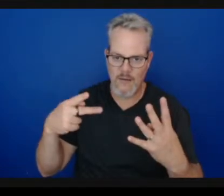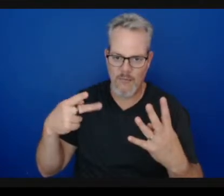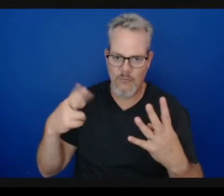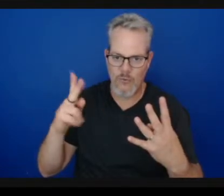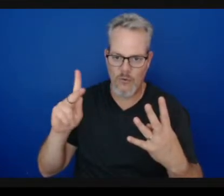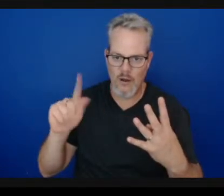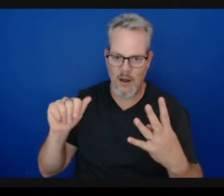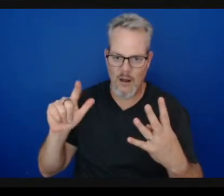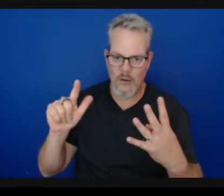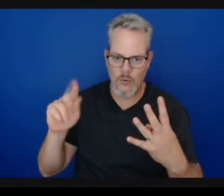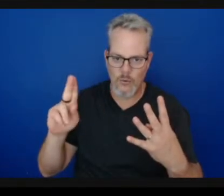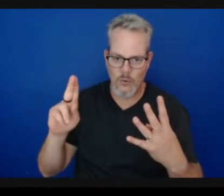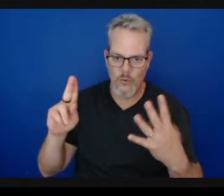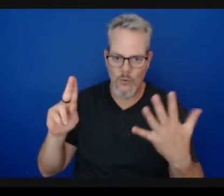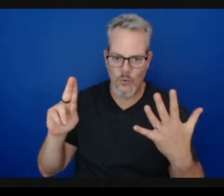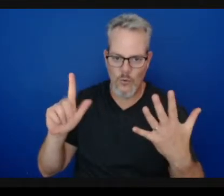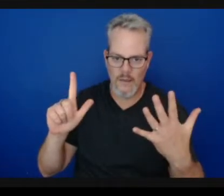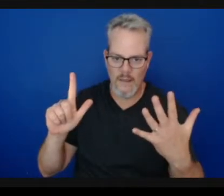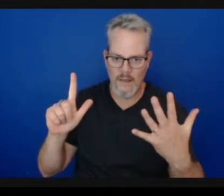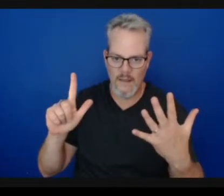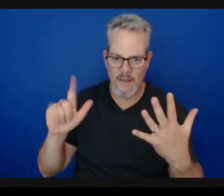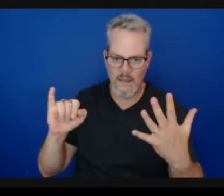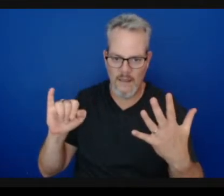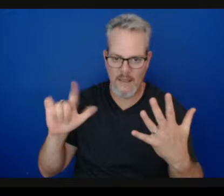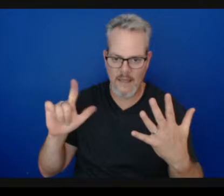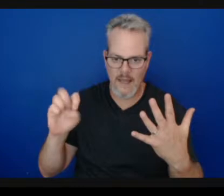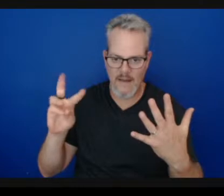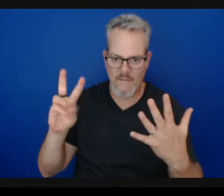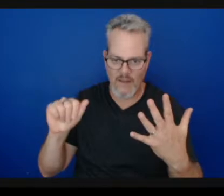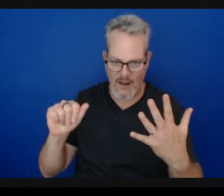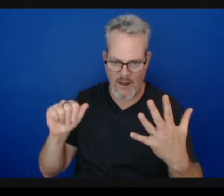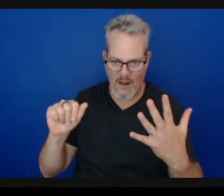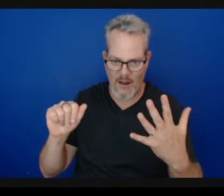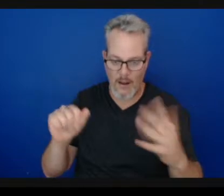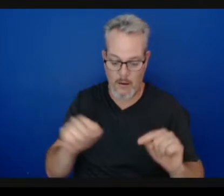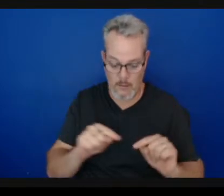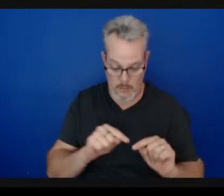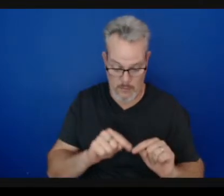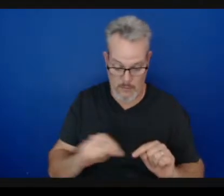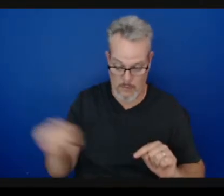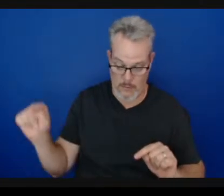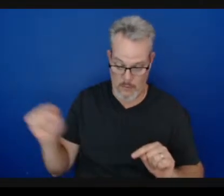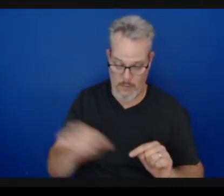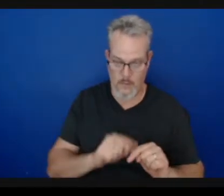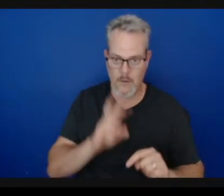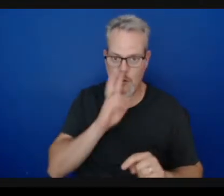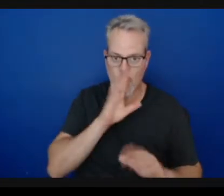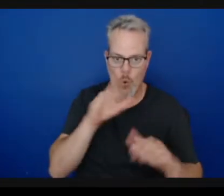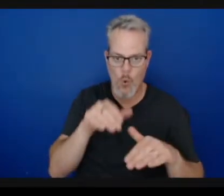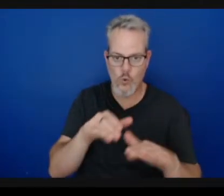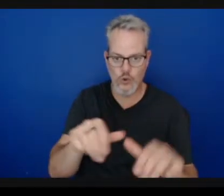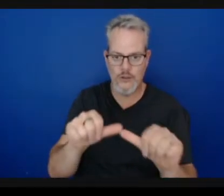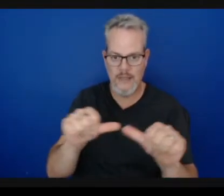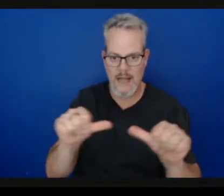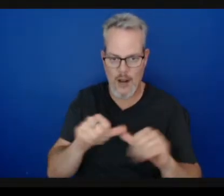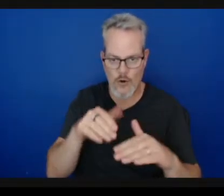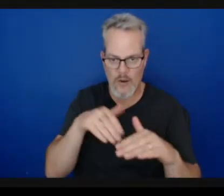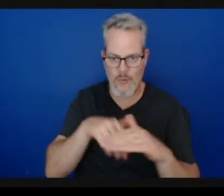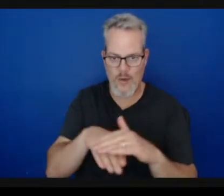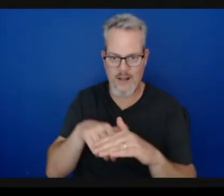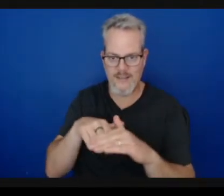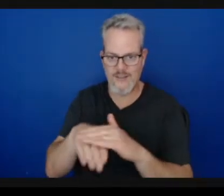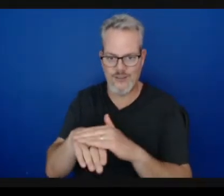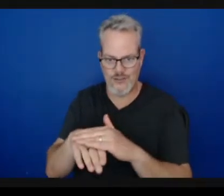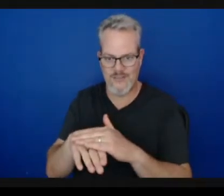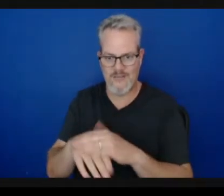here. Right, so the ones that made the ocean entries are down here. Those were mostly from the I'ilewa complex and Kaliu